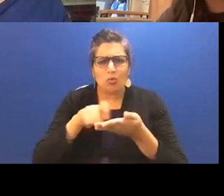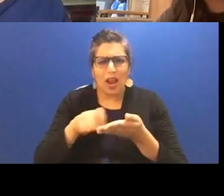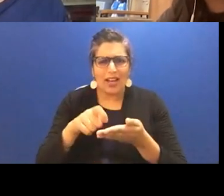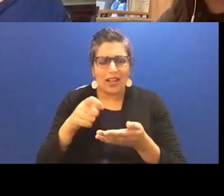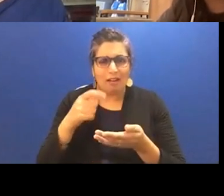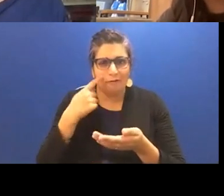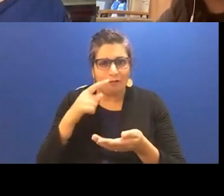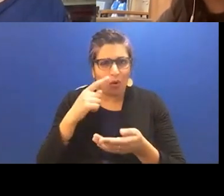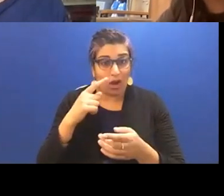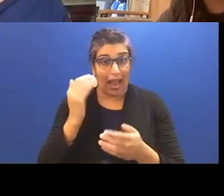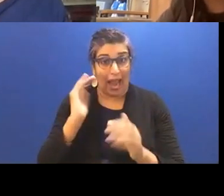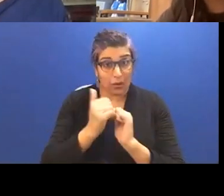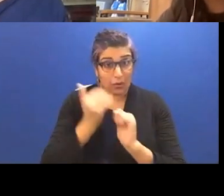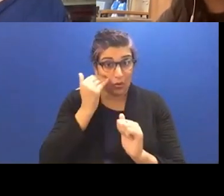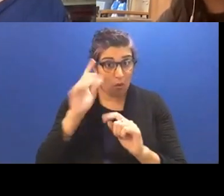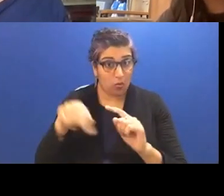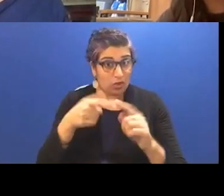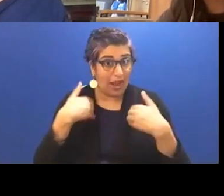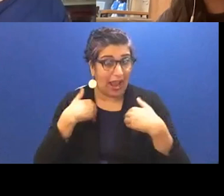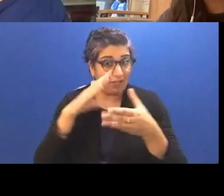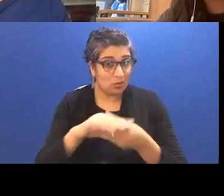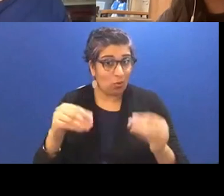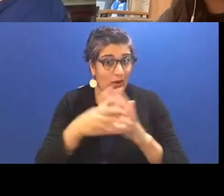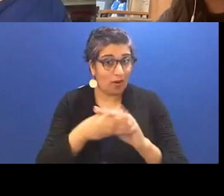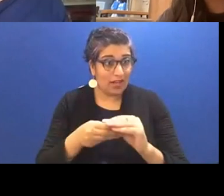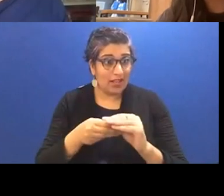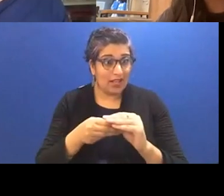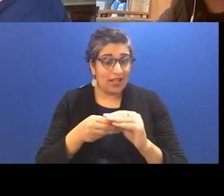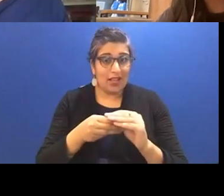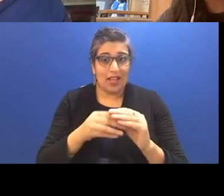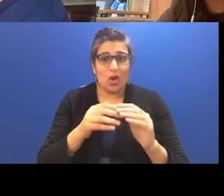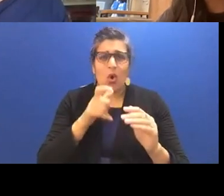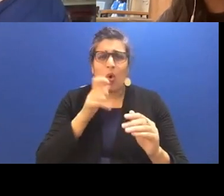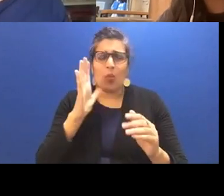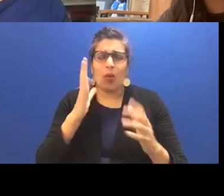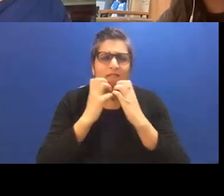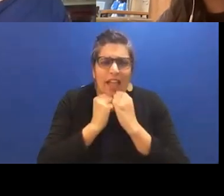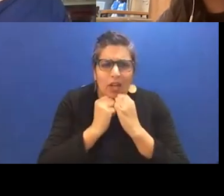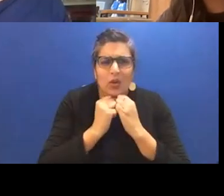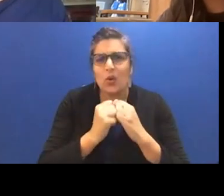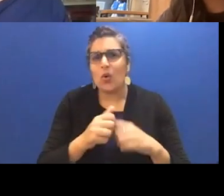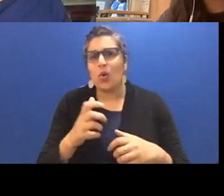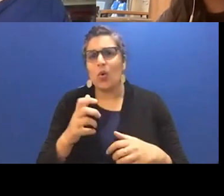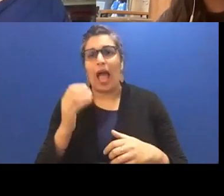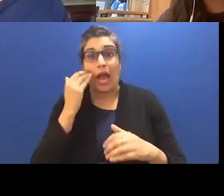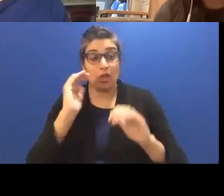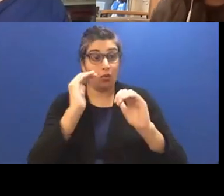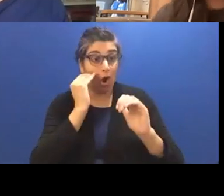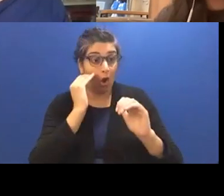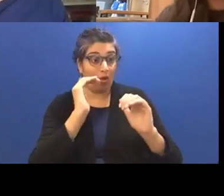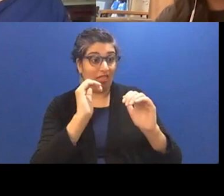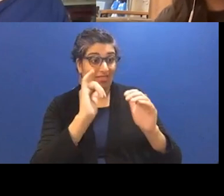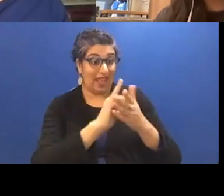tell and who's gonna value it? How do you know that it is of value, of worth